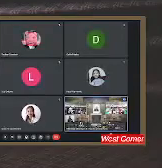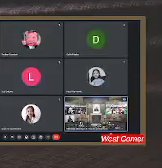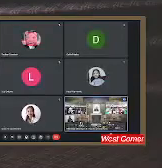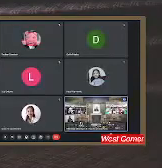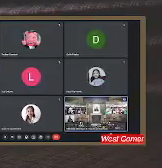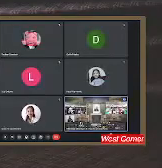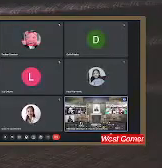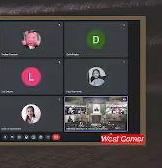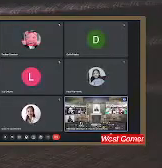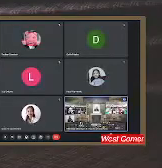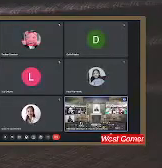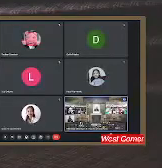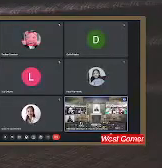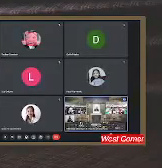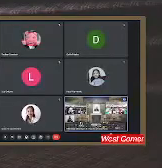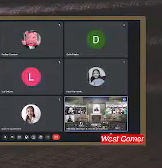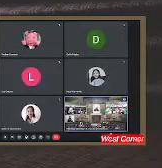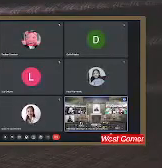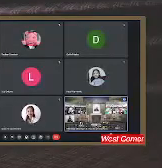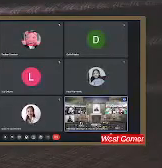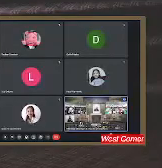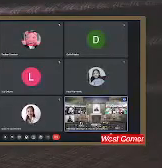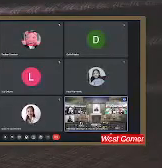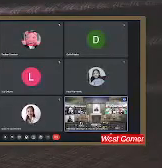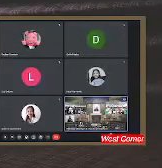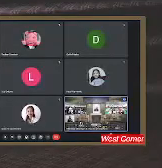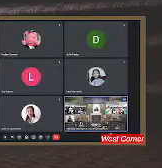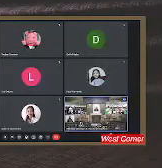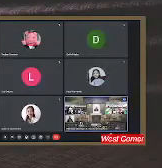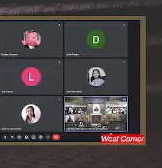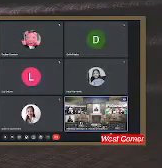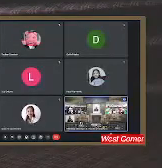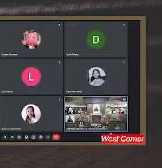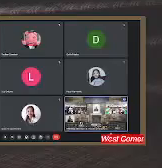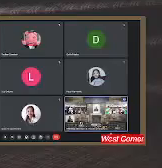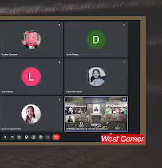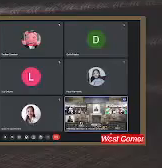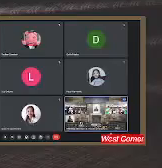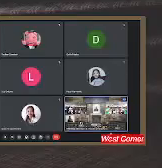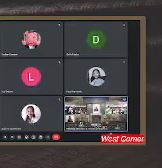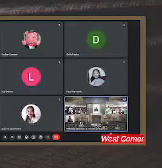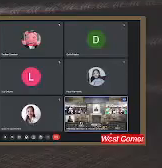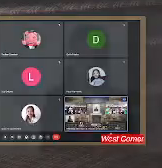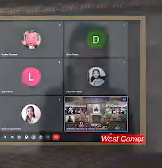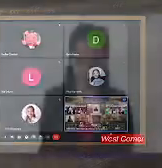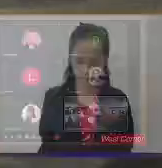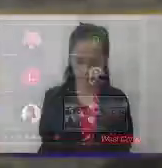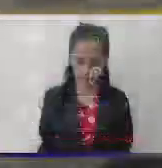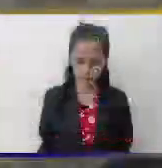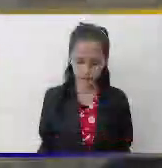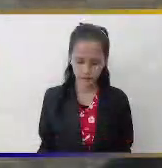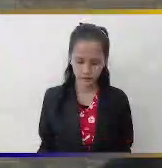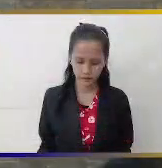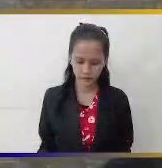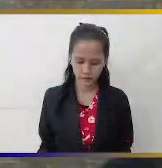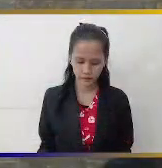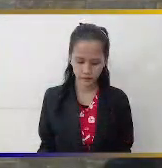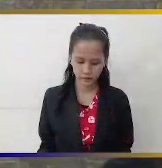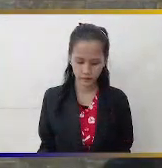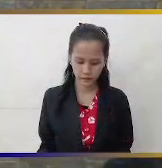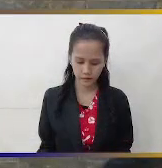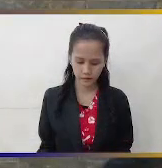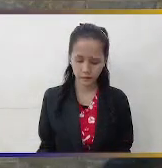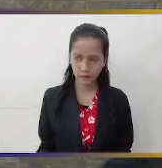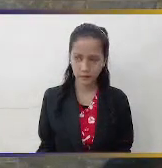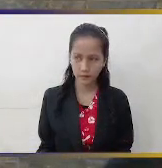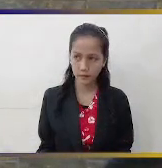chapter 9 and verse 6. But this I say, he which soweth sparingly shall reap also